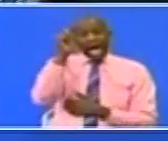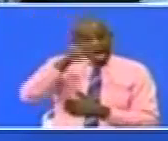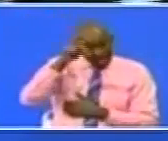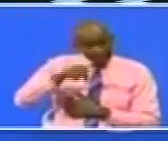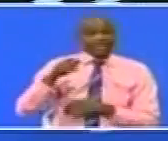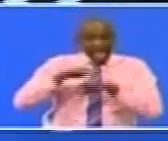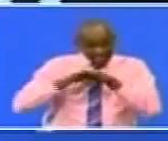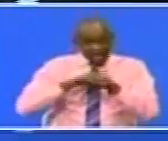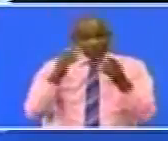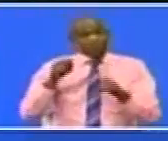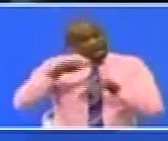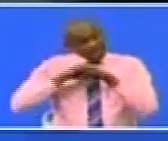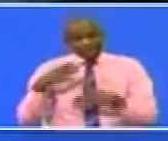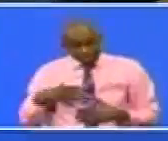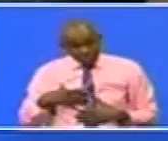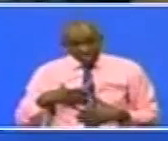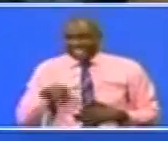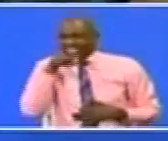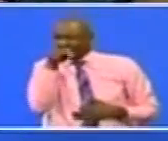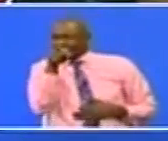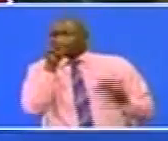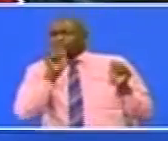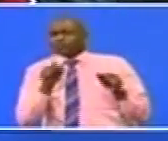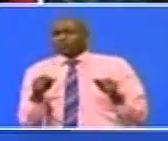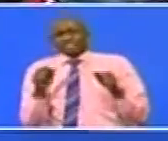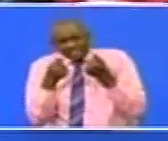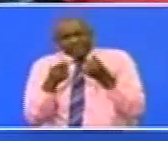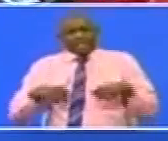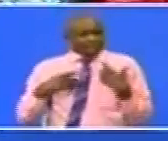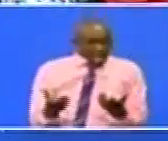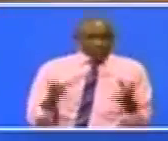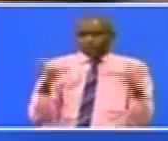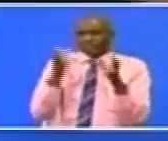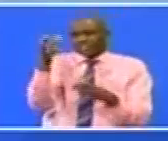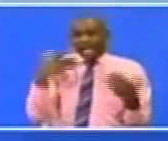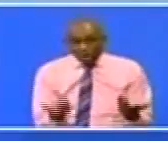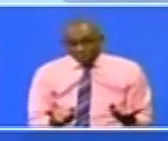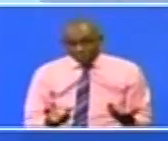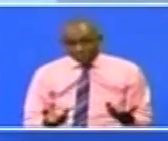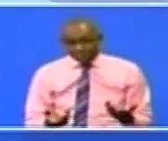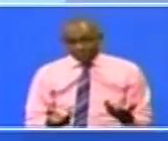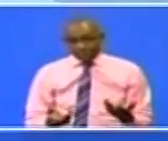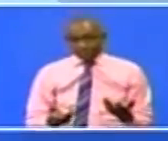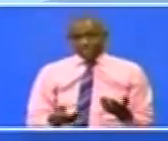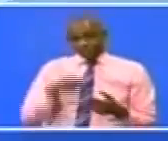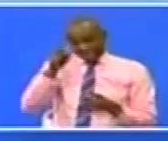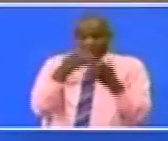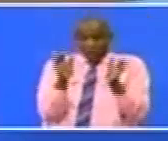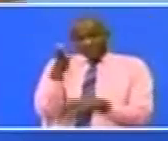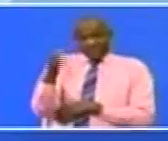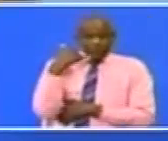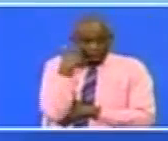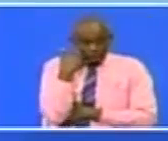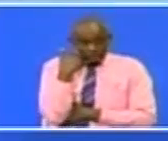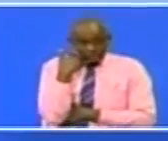in Africa by Africans, how will this application save lives within communities? Open the navigation panel,